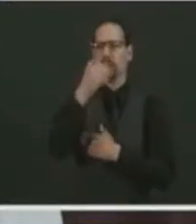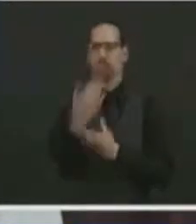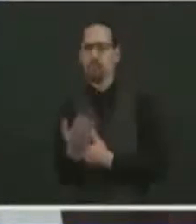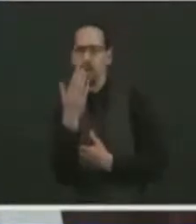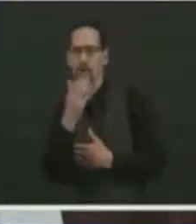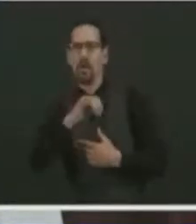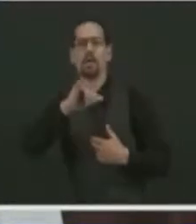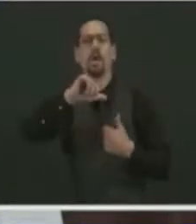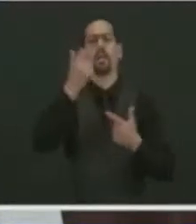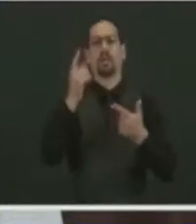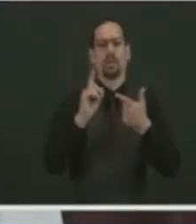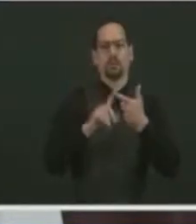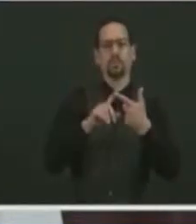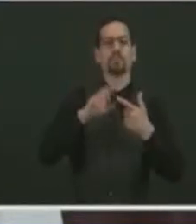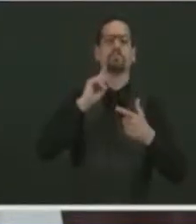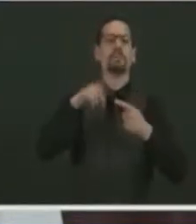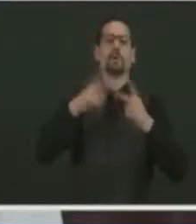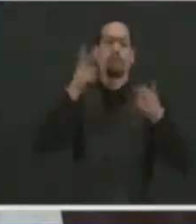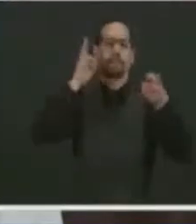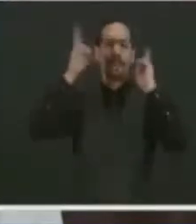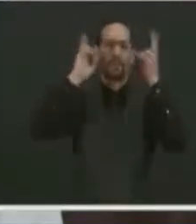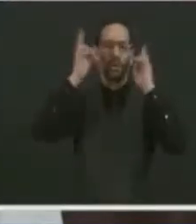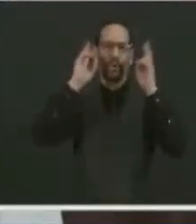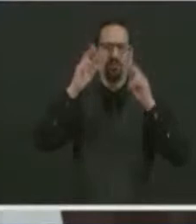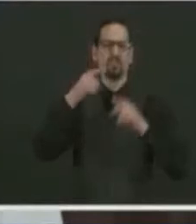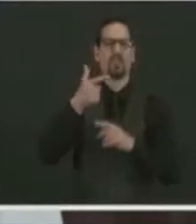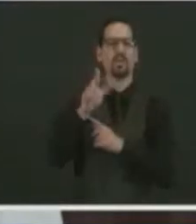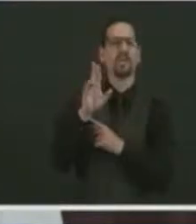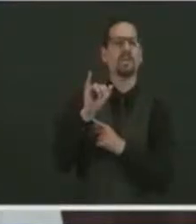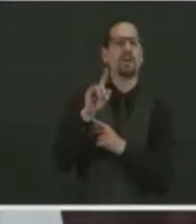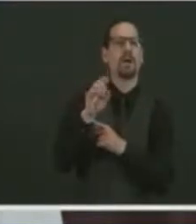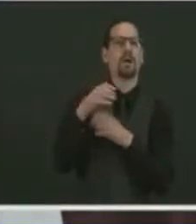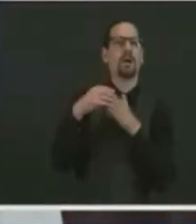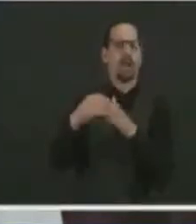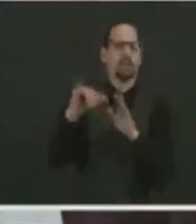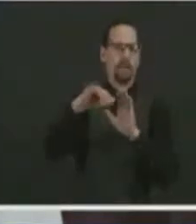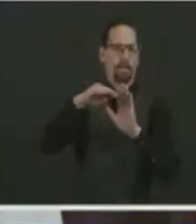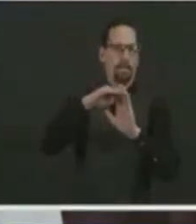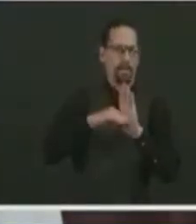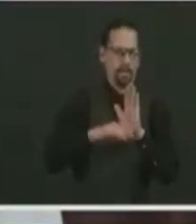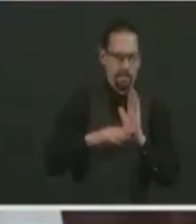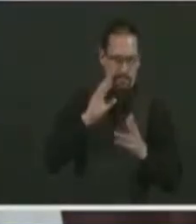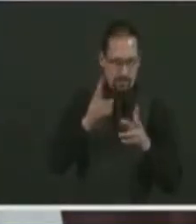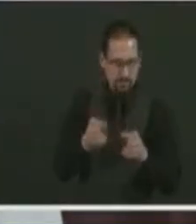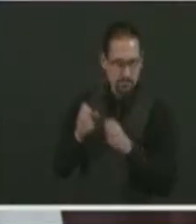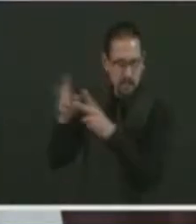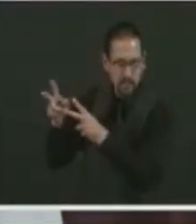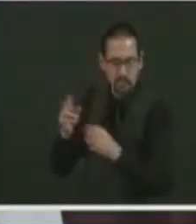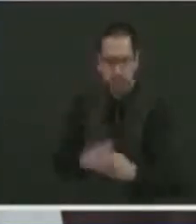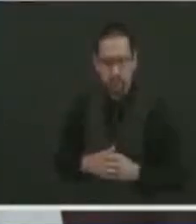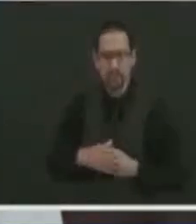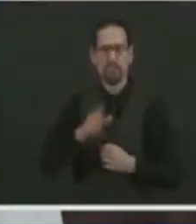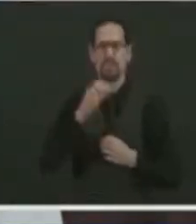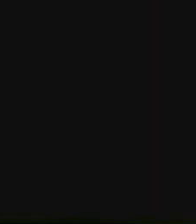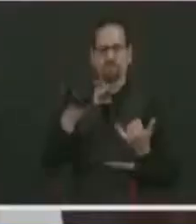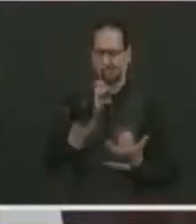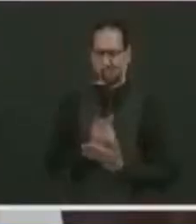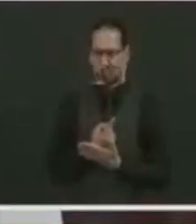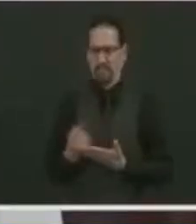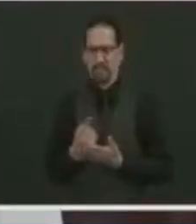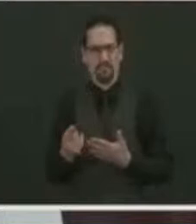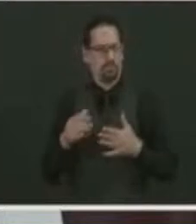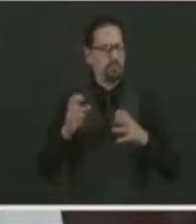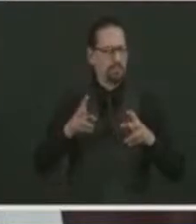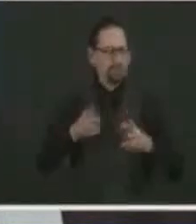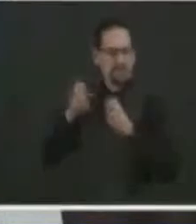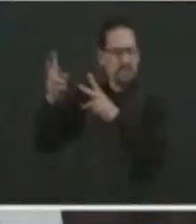online. So this week, we're trying to get everything out online so you can see it, so we can be